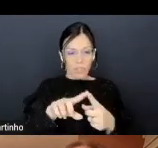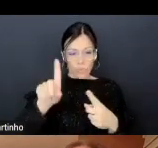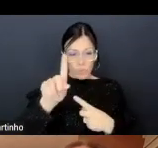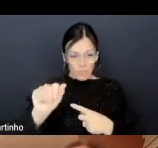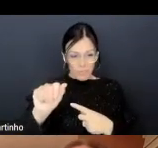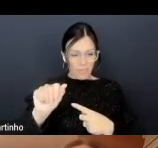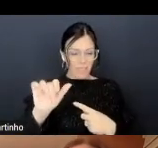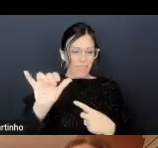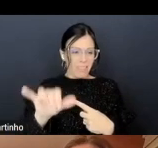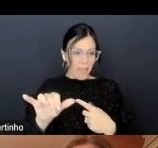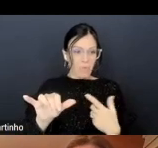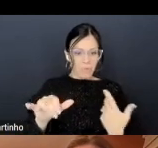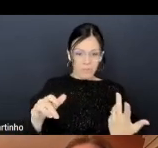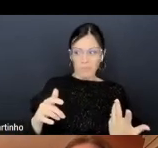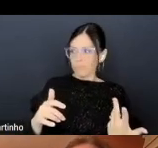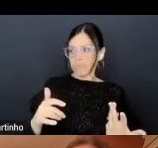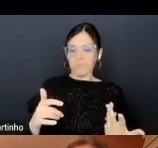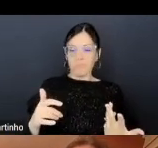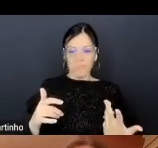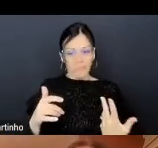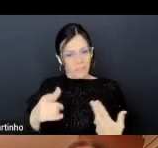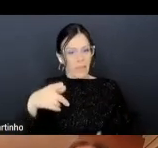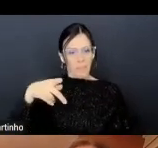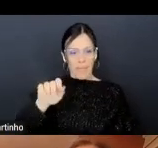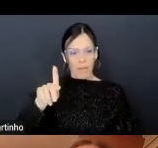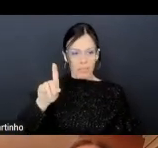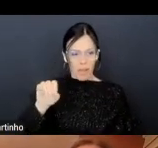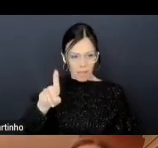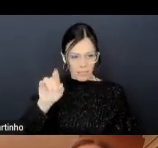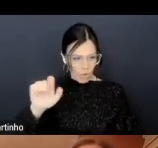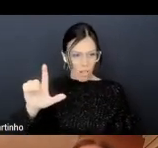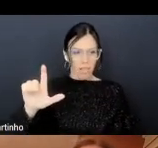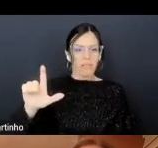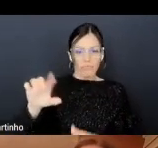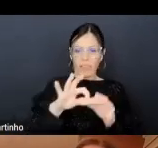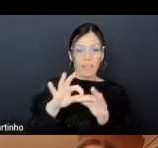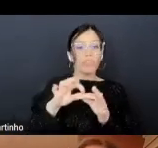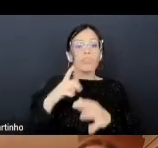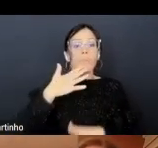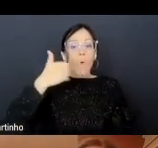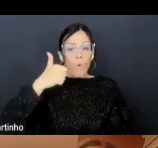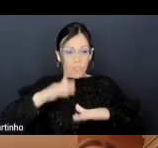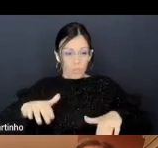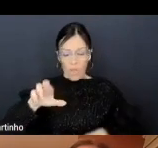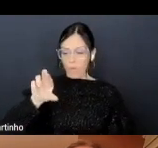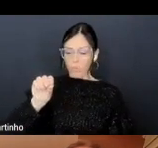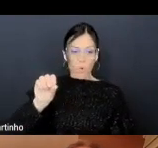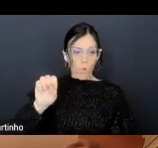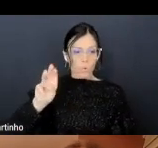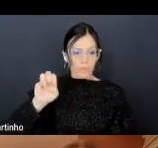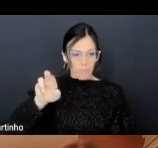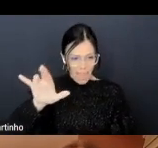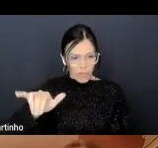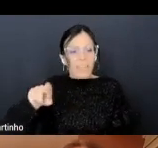a fraught and paradoxical paradoxical one the eldest child rosemary was considered the